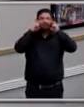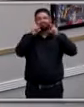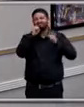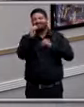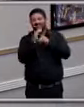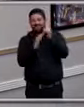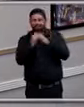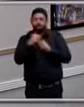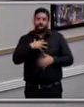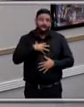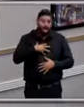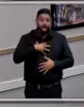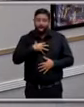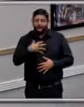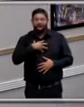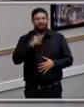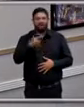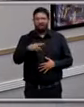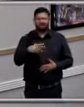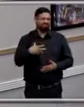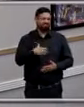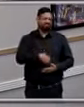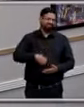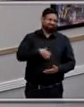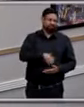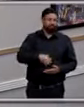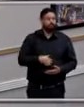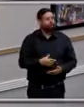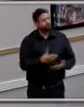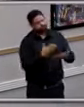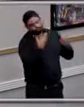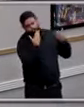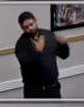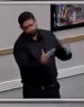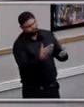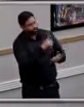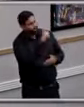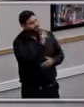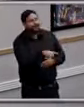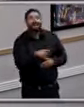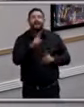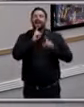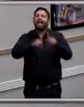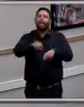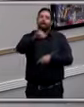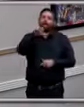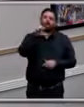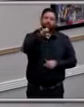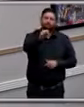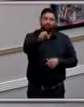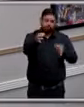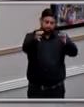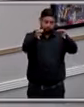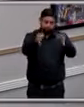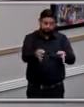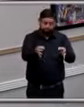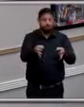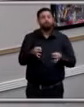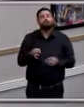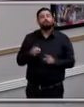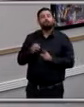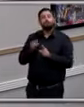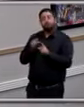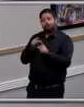hard to breathe, or just gross. Excellent question. Answer's yes, definitely. And they can